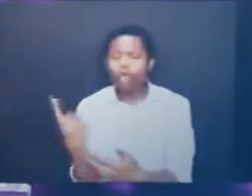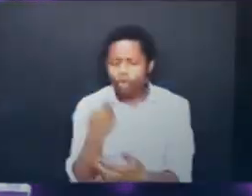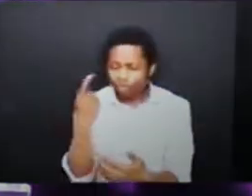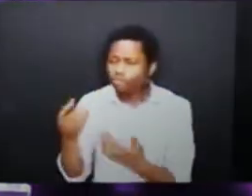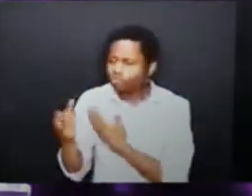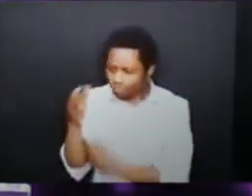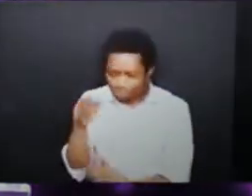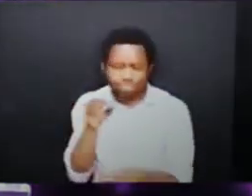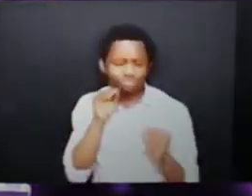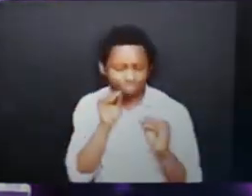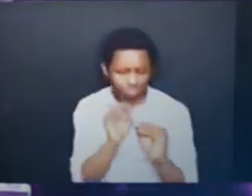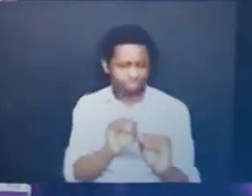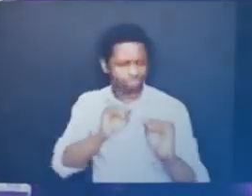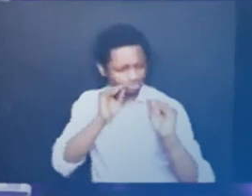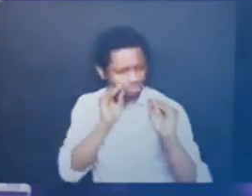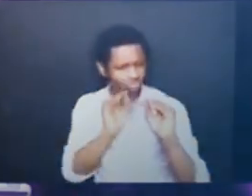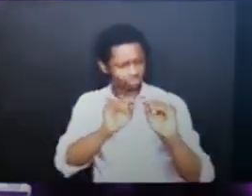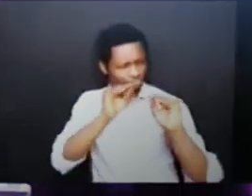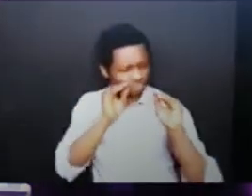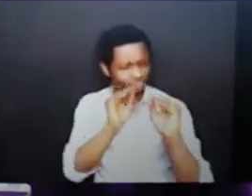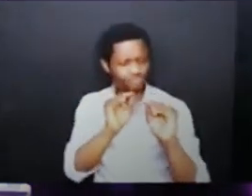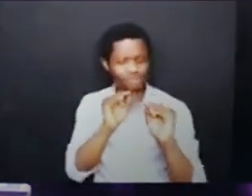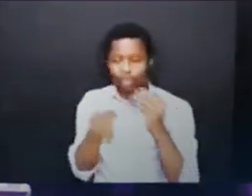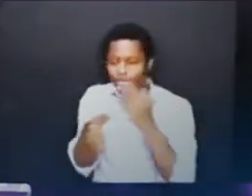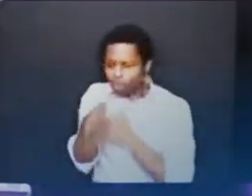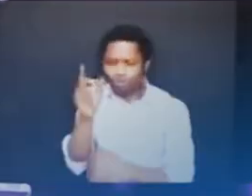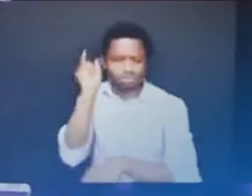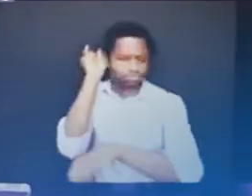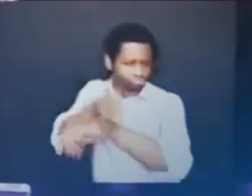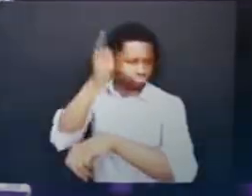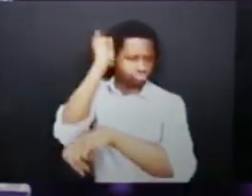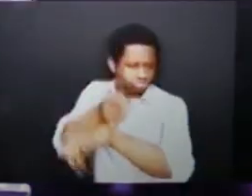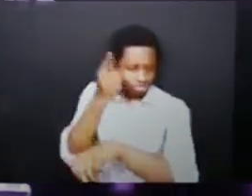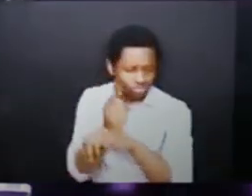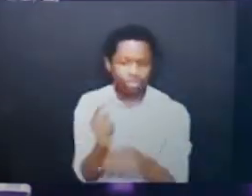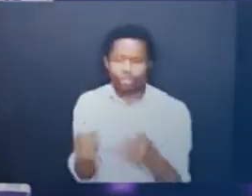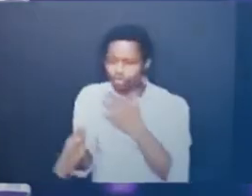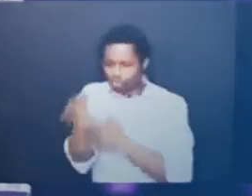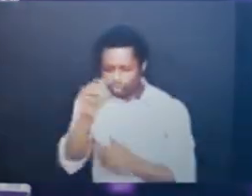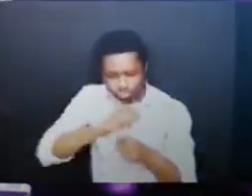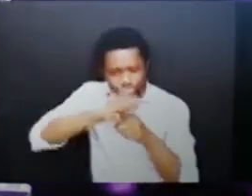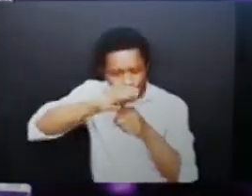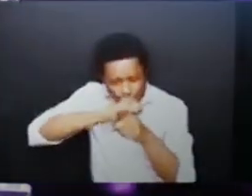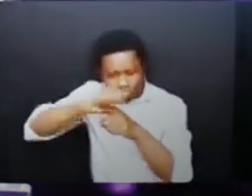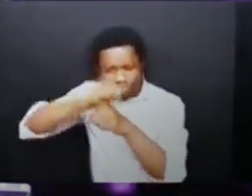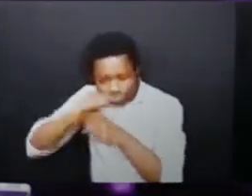rebuked by God. God is correcting you. He is training you in